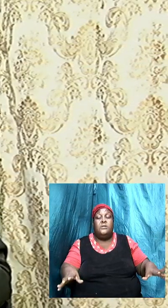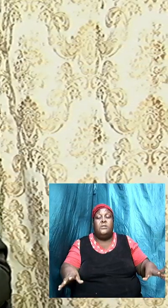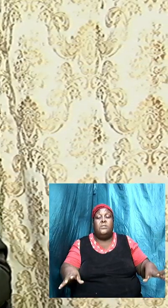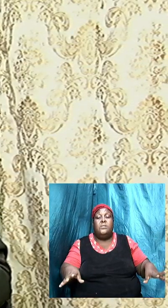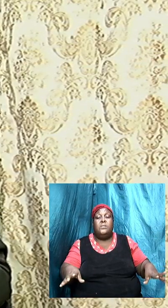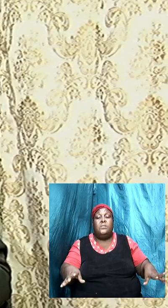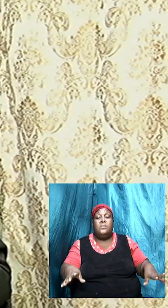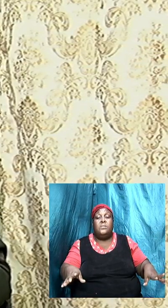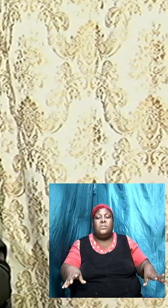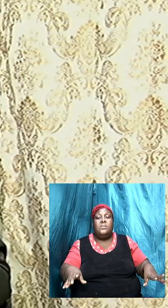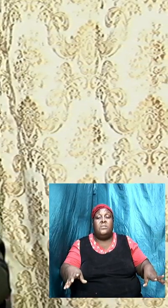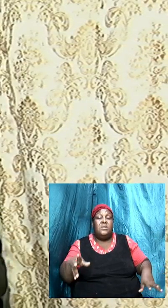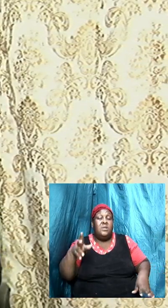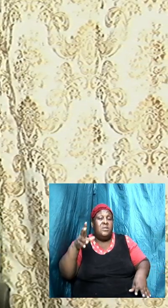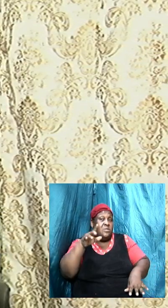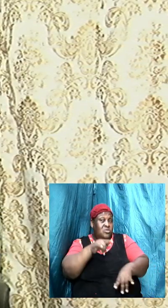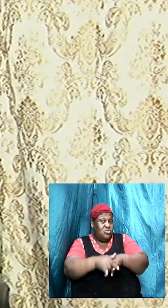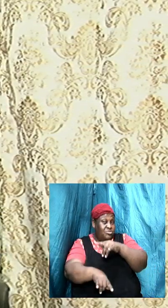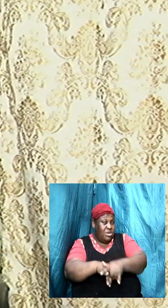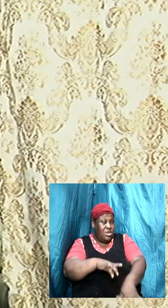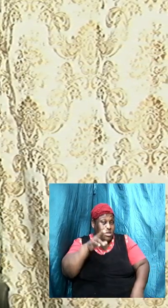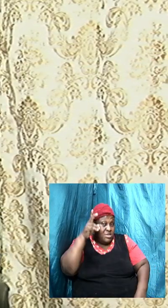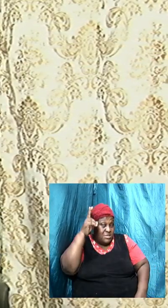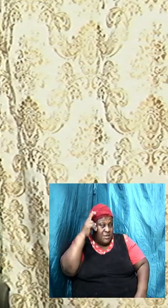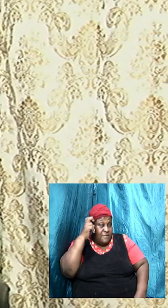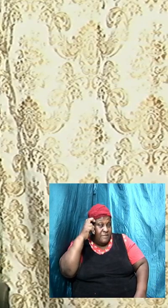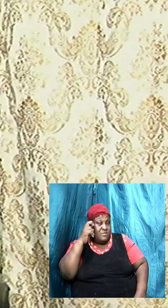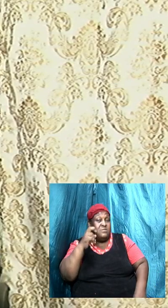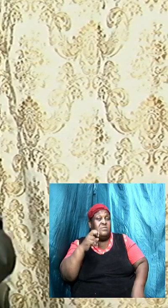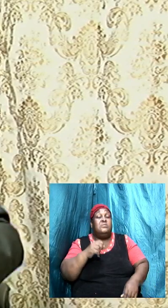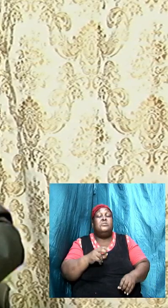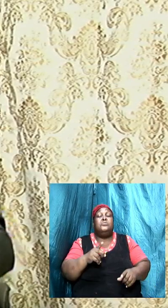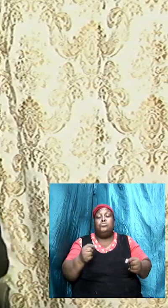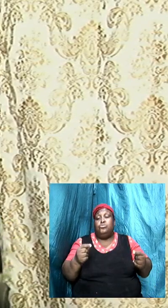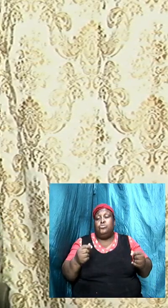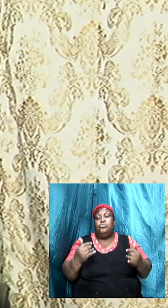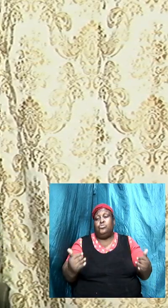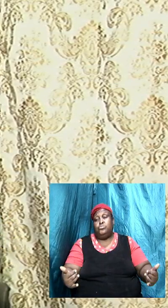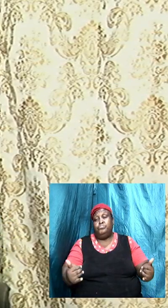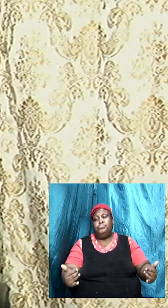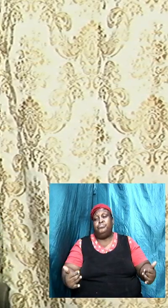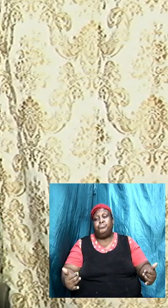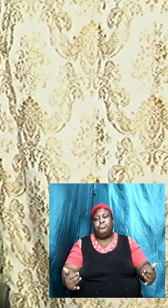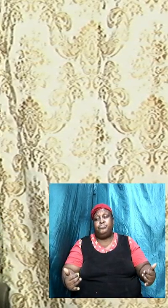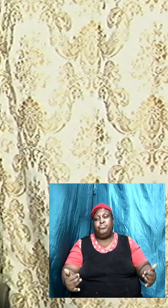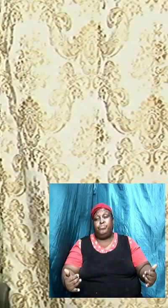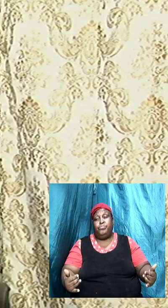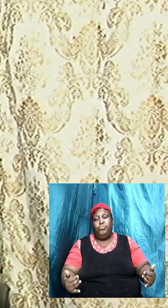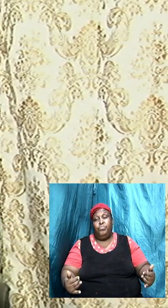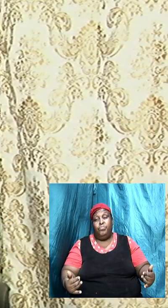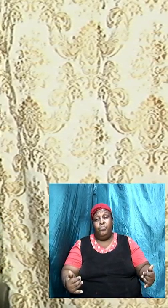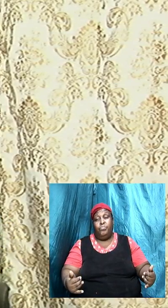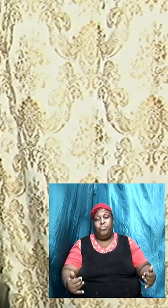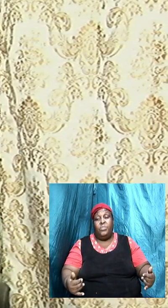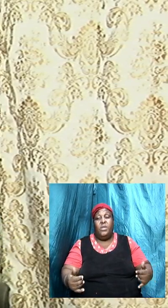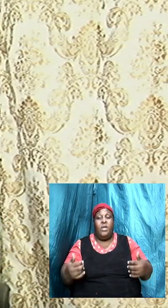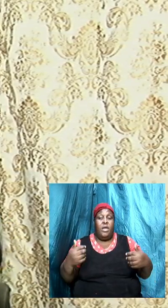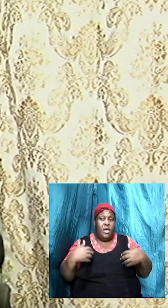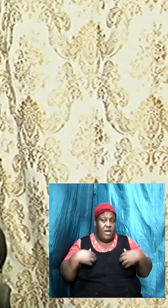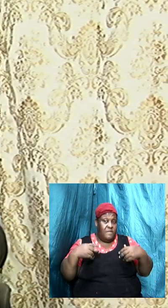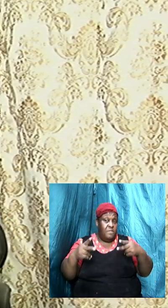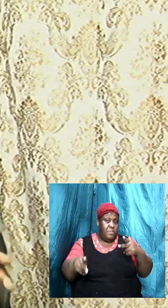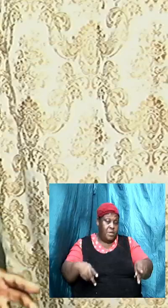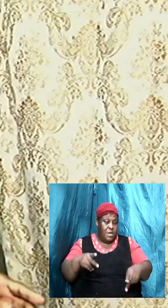he's doing now, right? He's not persecuting, but what he's doing now is having